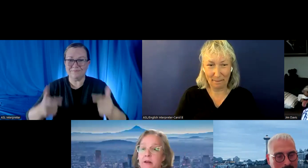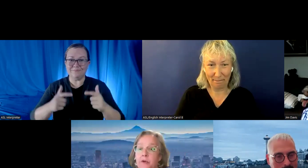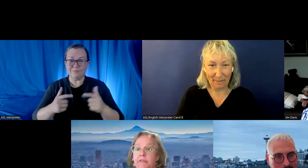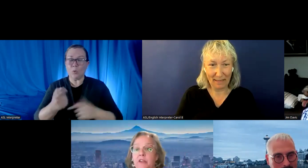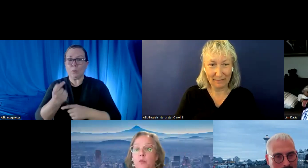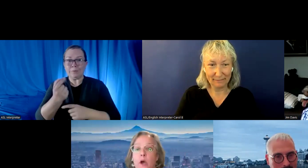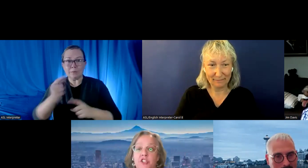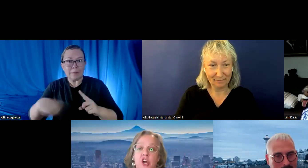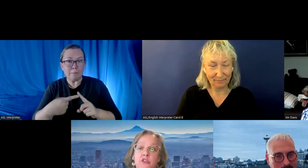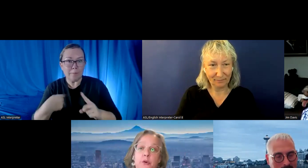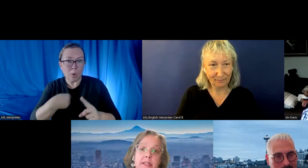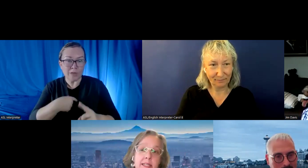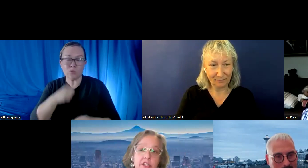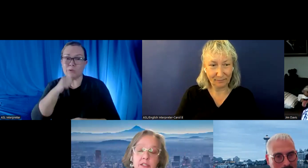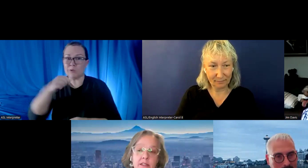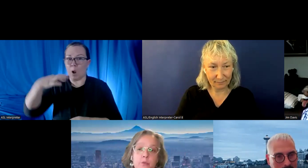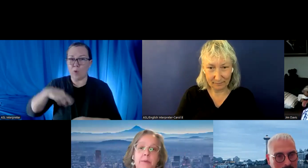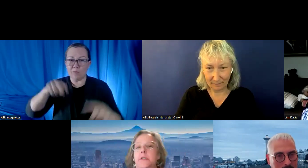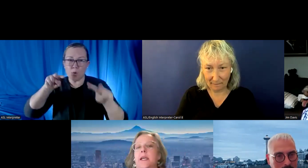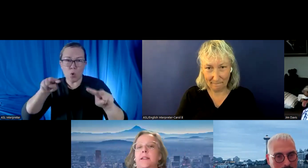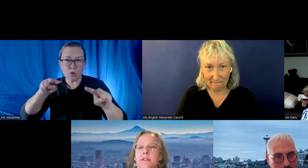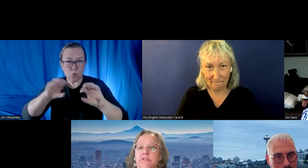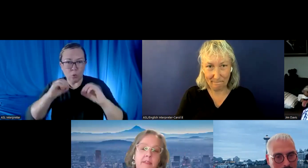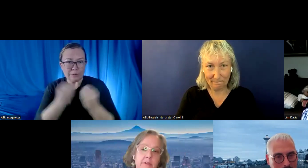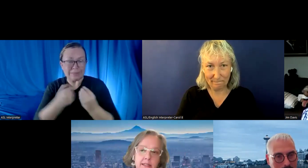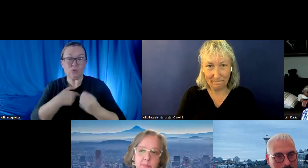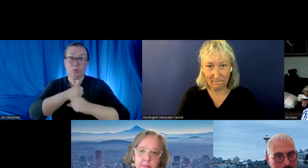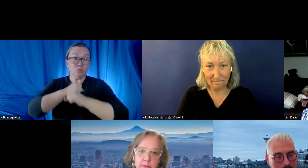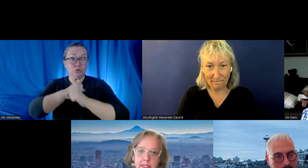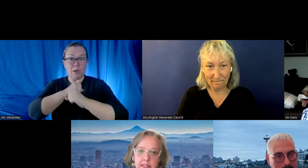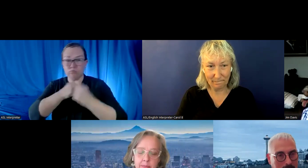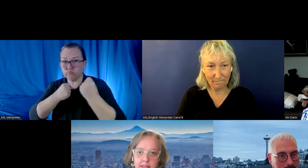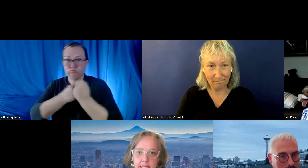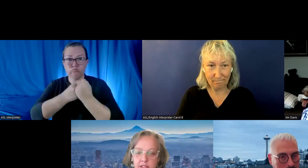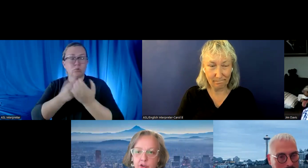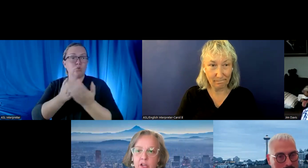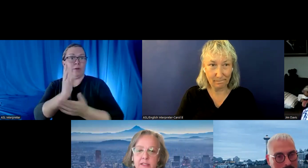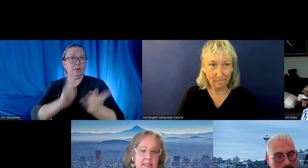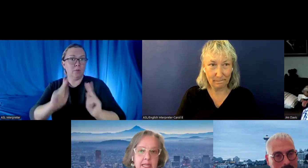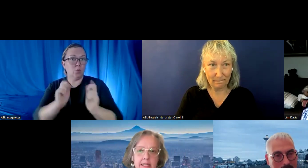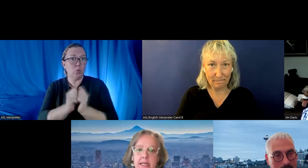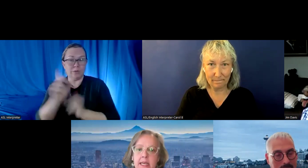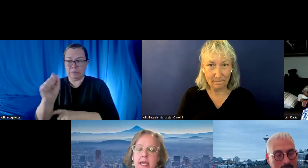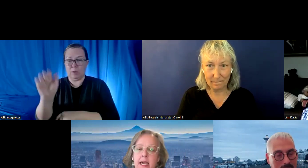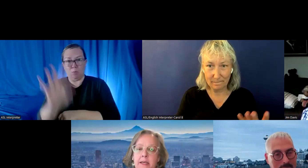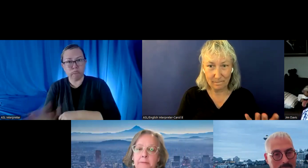a nonprofit watchdog organization. We protect and defend the rights of people with disabilities across the